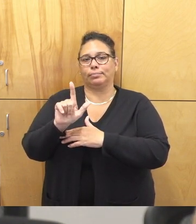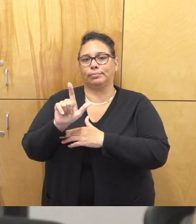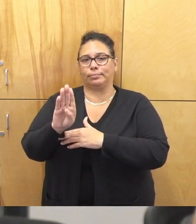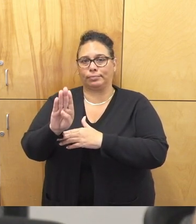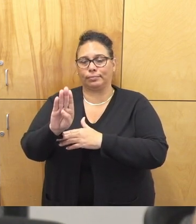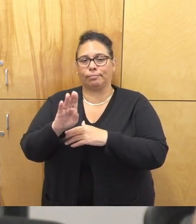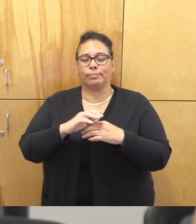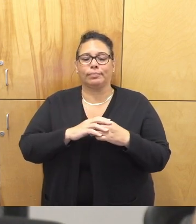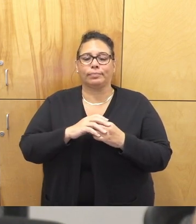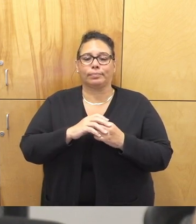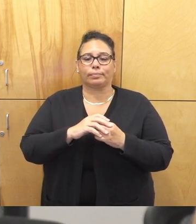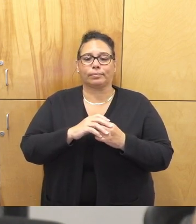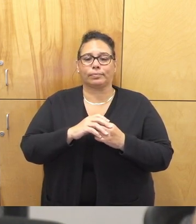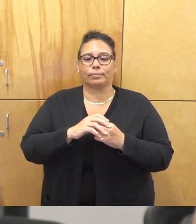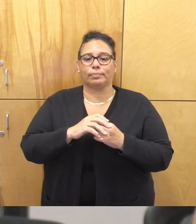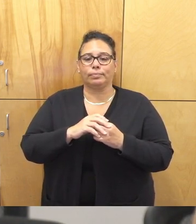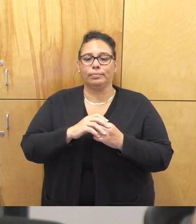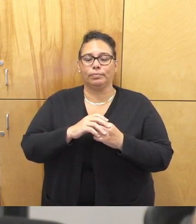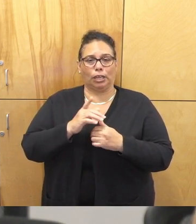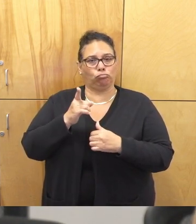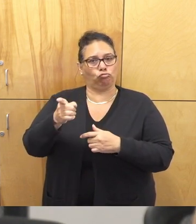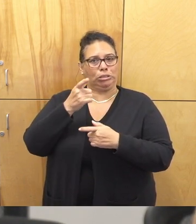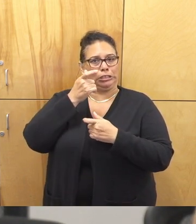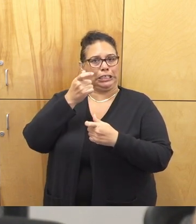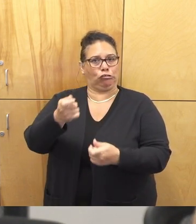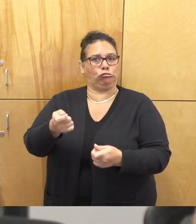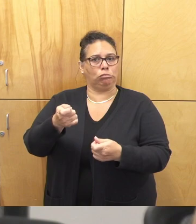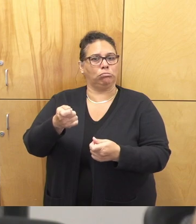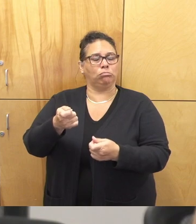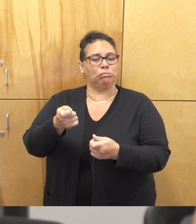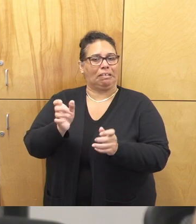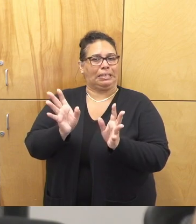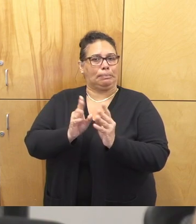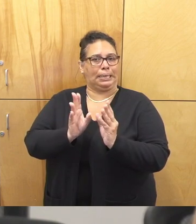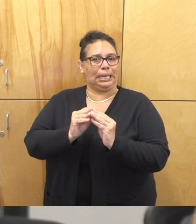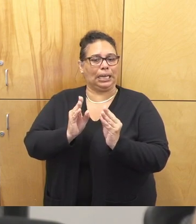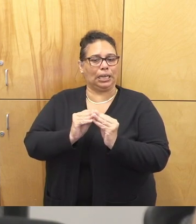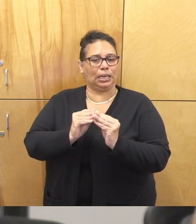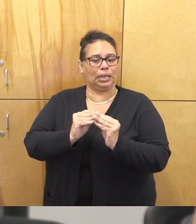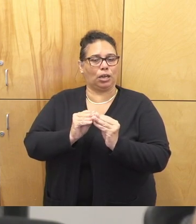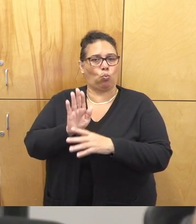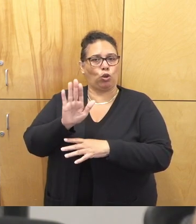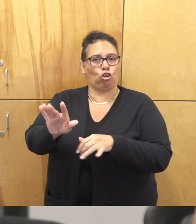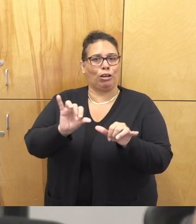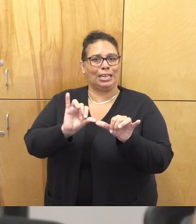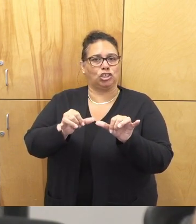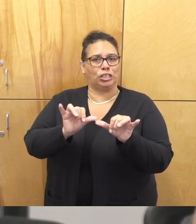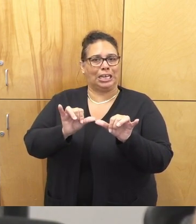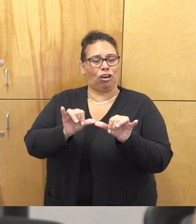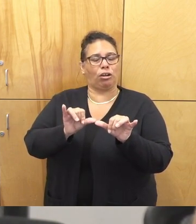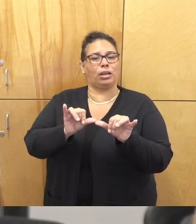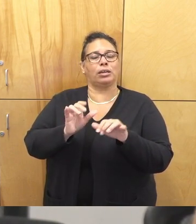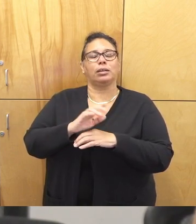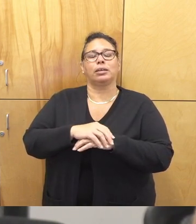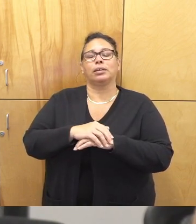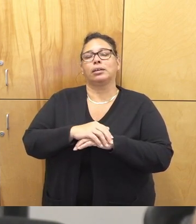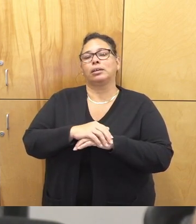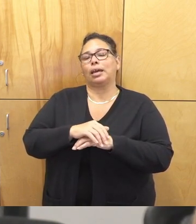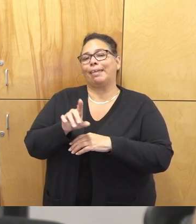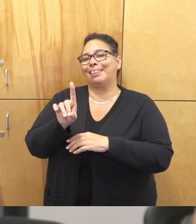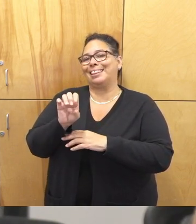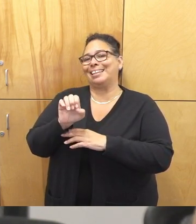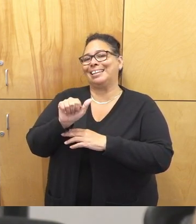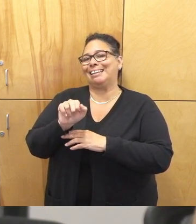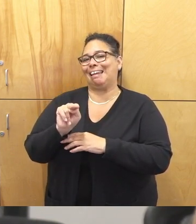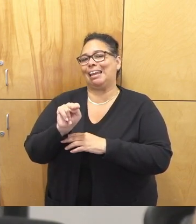that she would be interested in having us meet with her engineering people, the Dean of Engineering, to